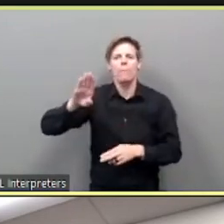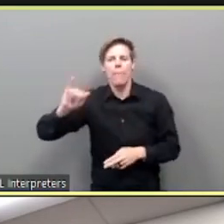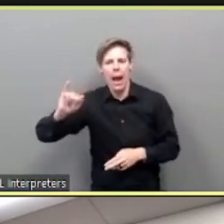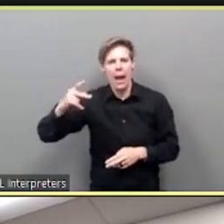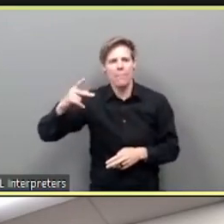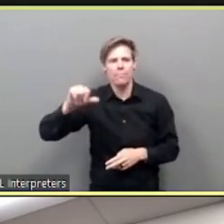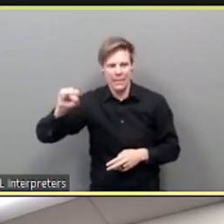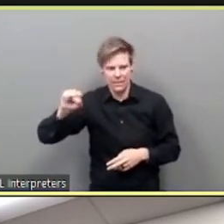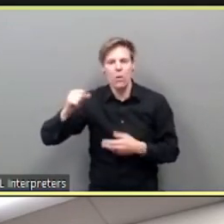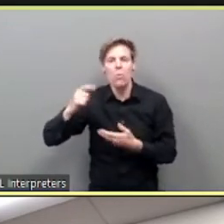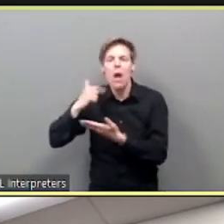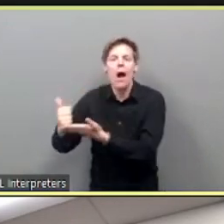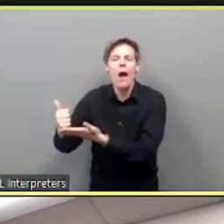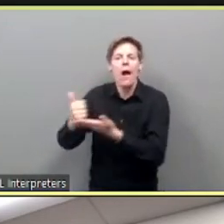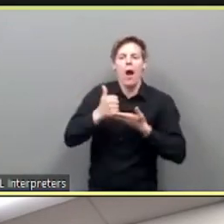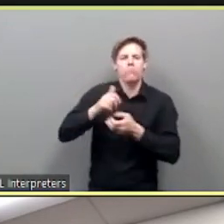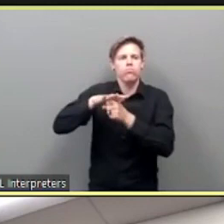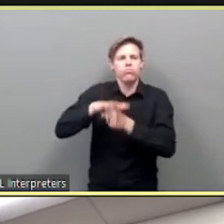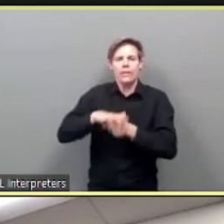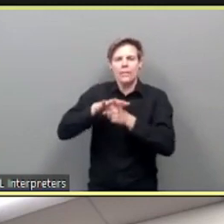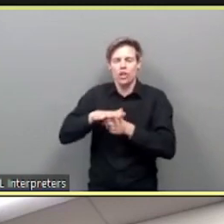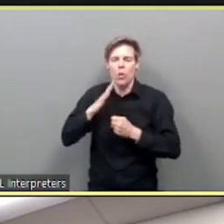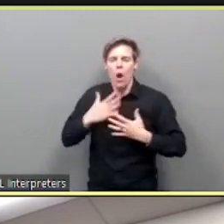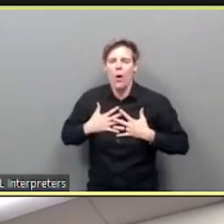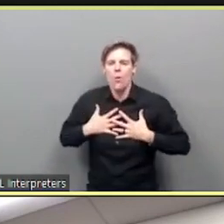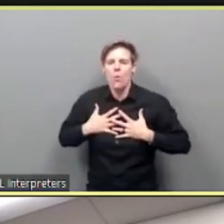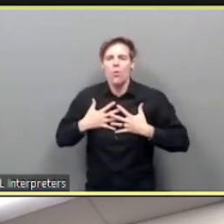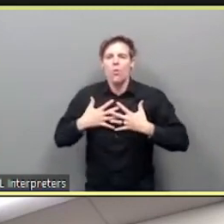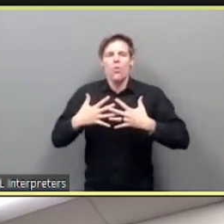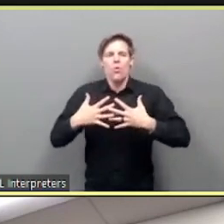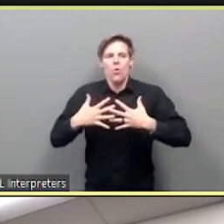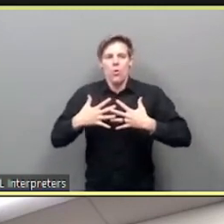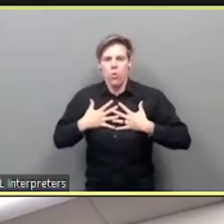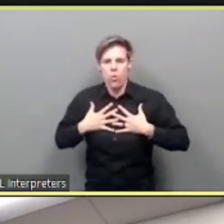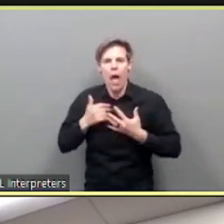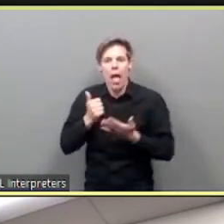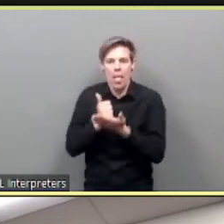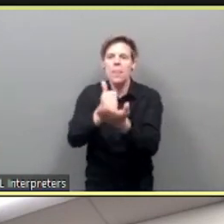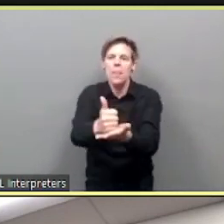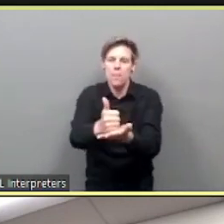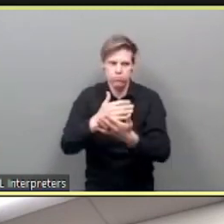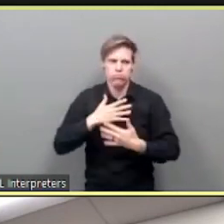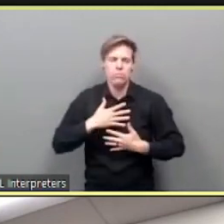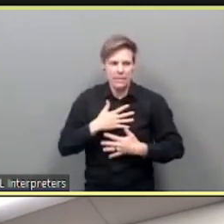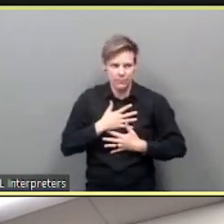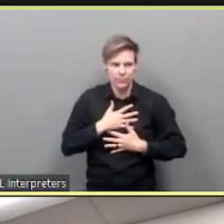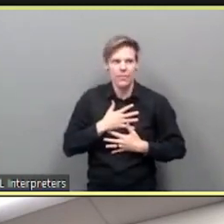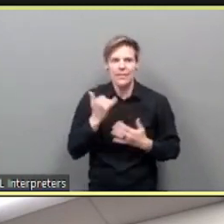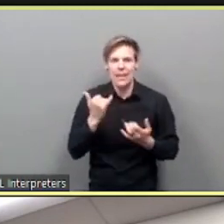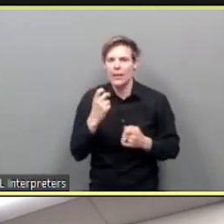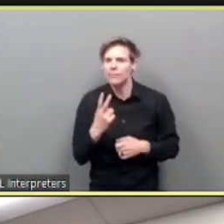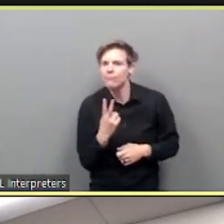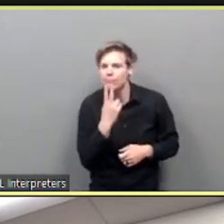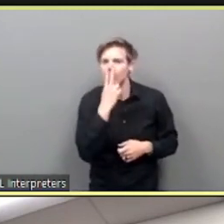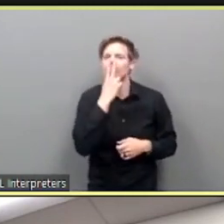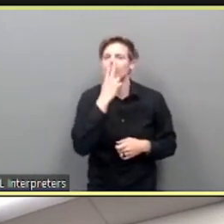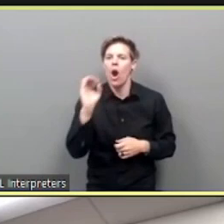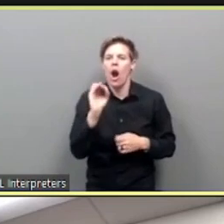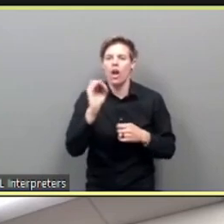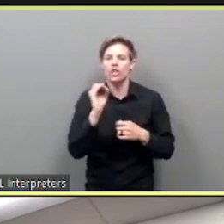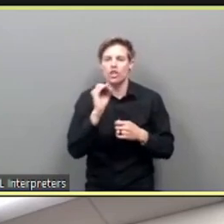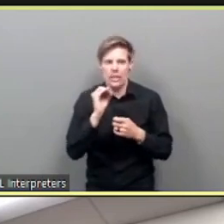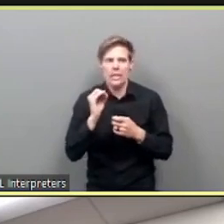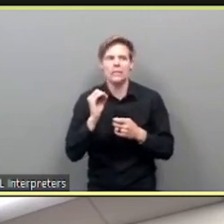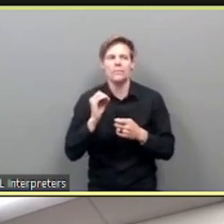little bit, but try to breathe with it. I think at this point we really need to put you on the ventilator to let you rest, see if we can get your oxygen levels